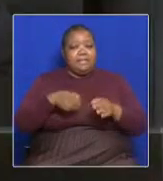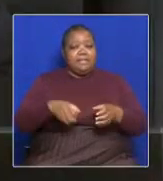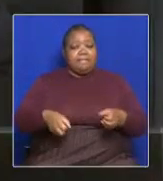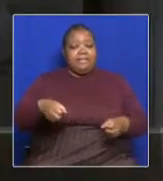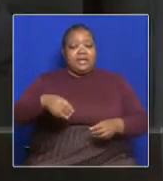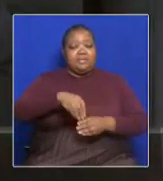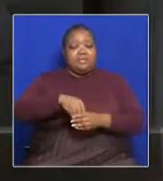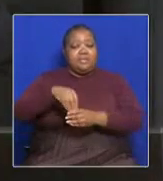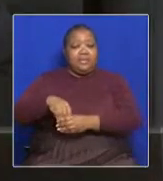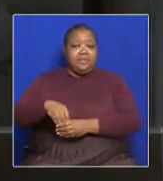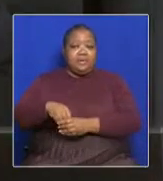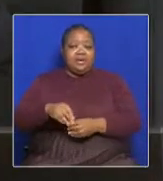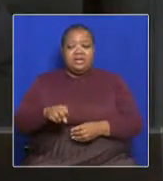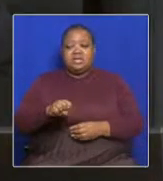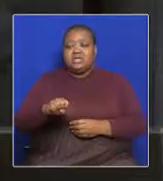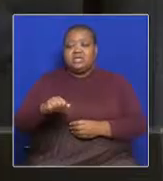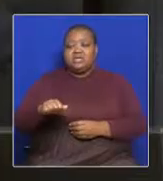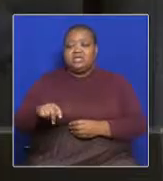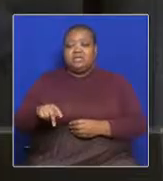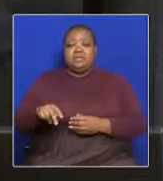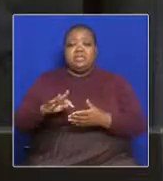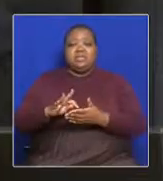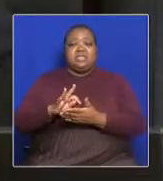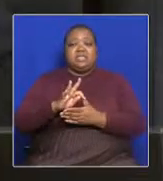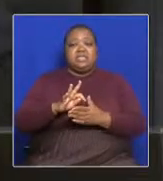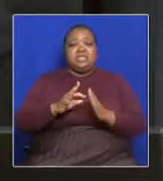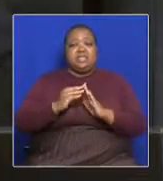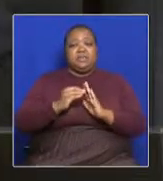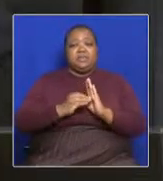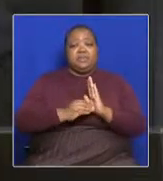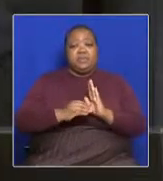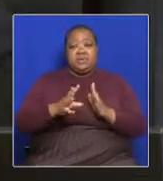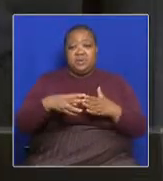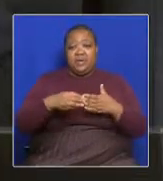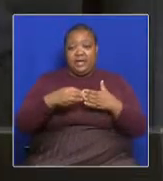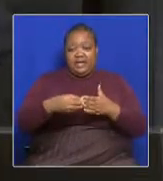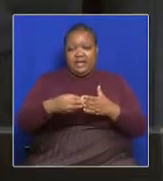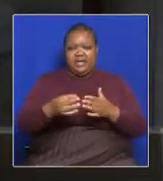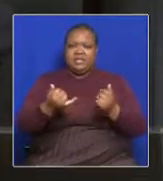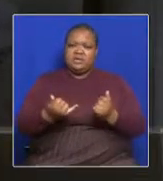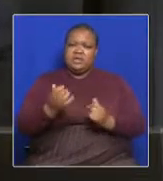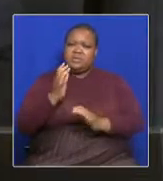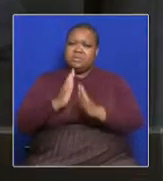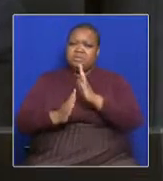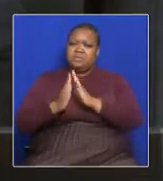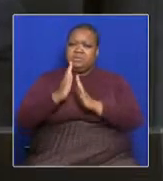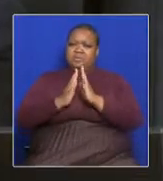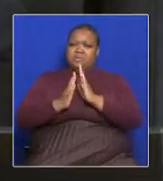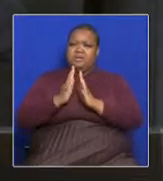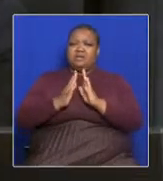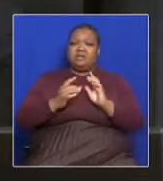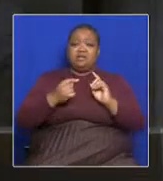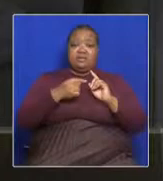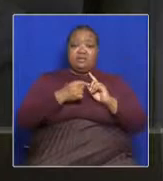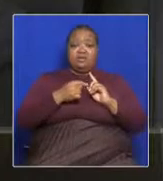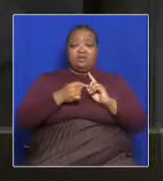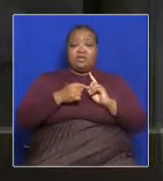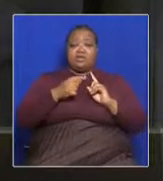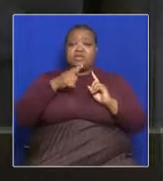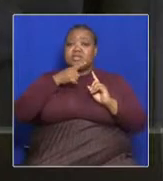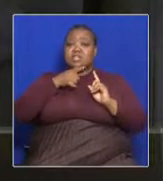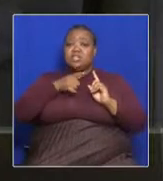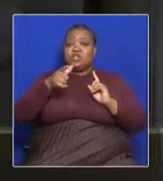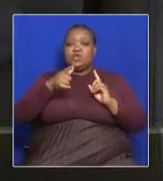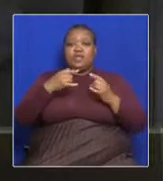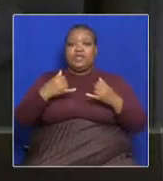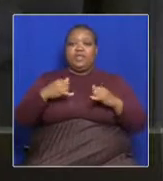guiding you guiding him. But from what you're saying now, it sounds like he's the one that told you, I haven't done this and that, and